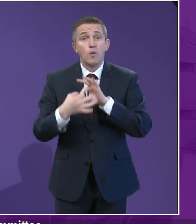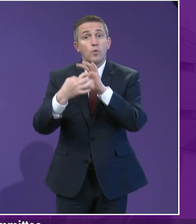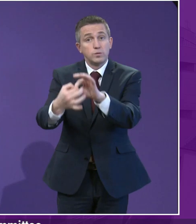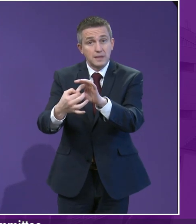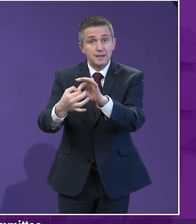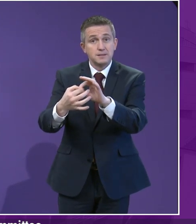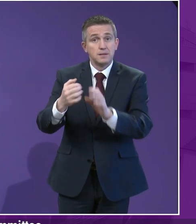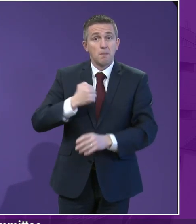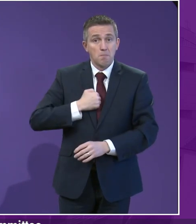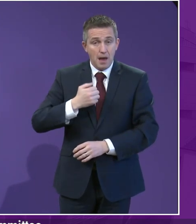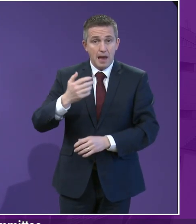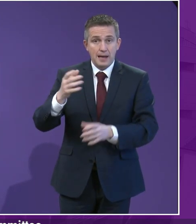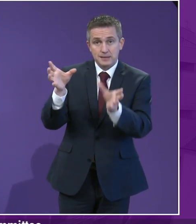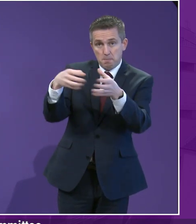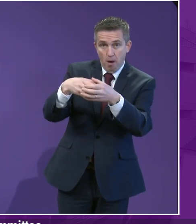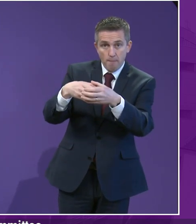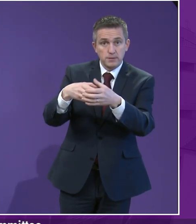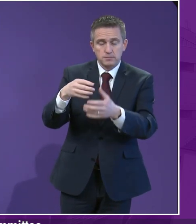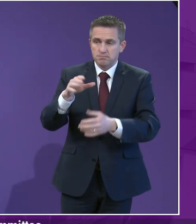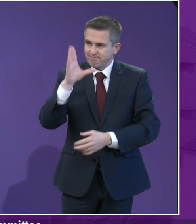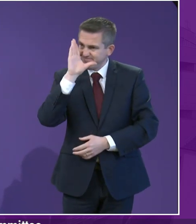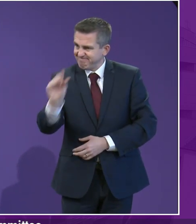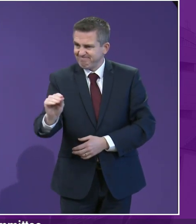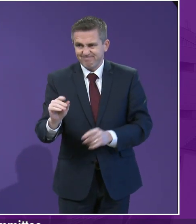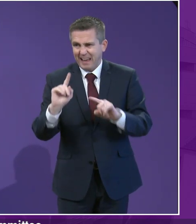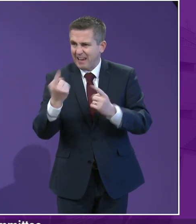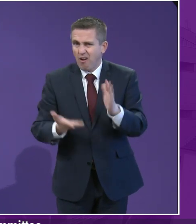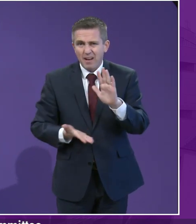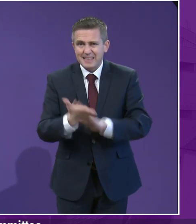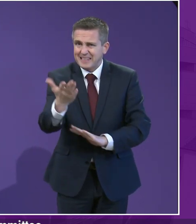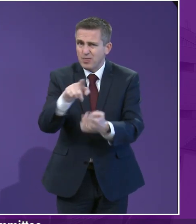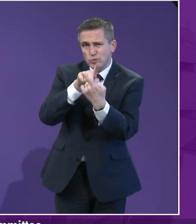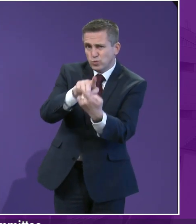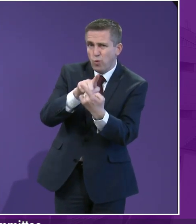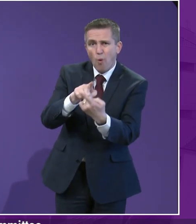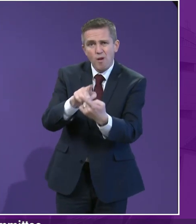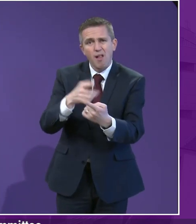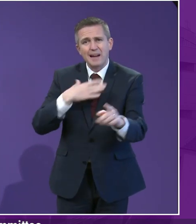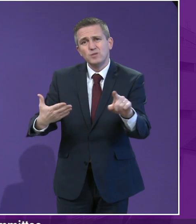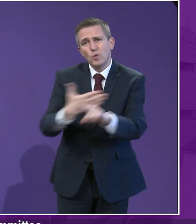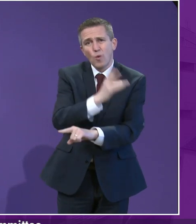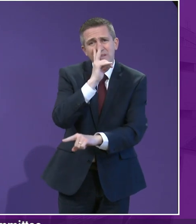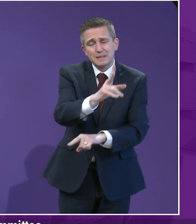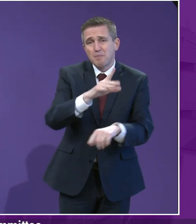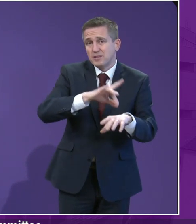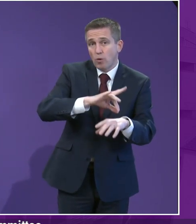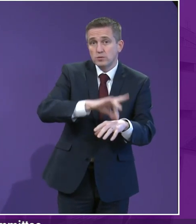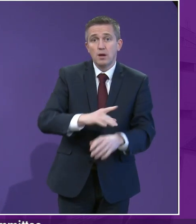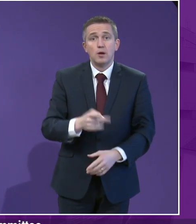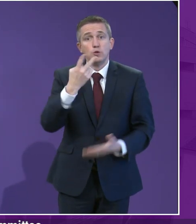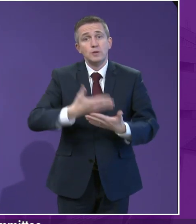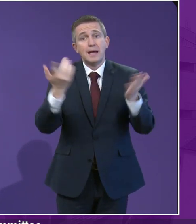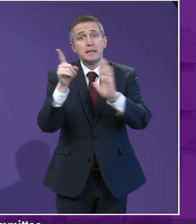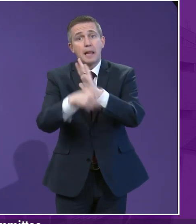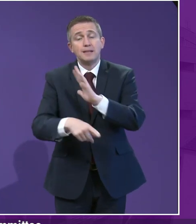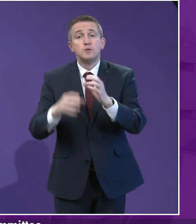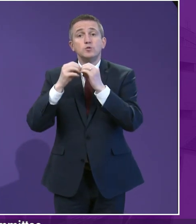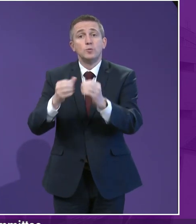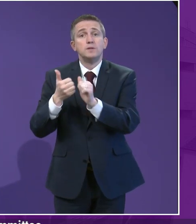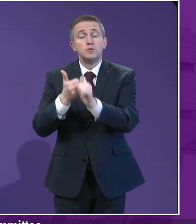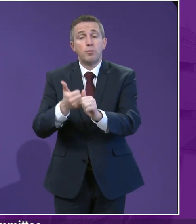if you miss lectures or you miss tutorials, the first thing you get is an email from our student support service saying, look, we know you've missed a couple of things. Is everything